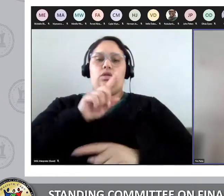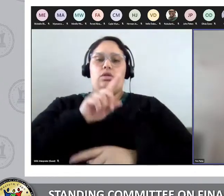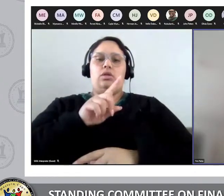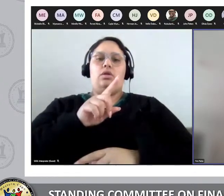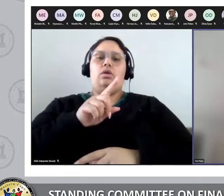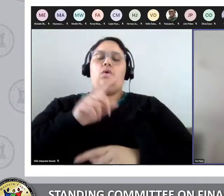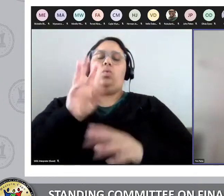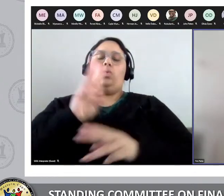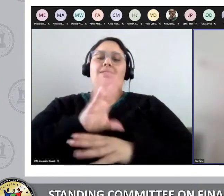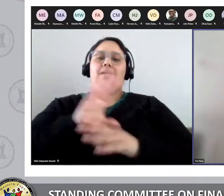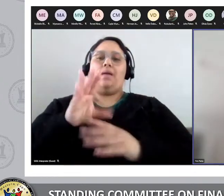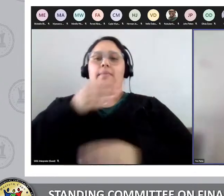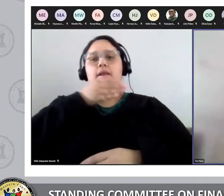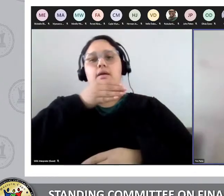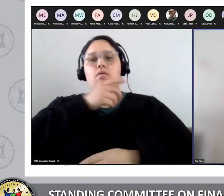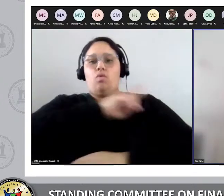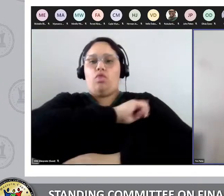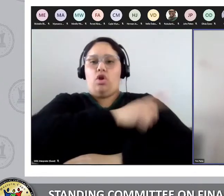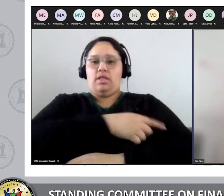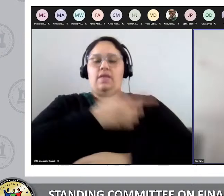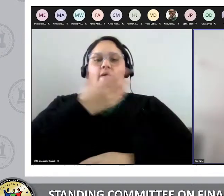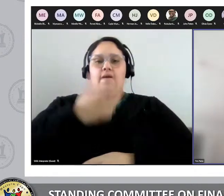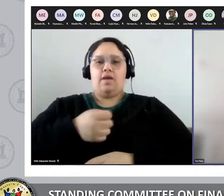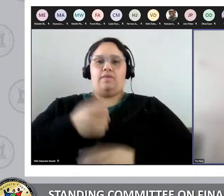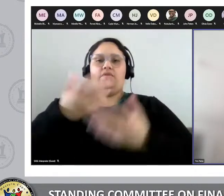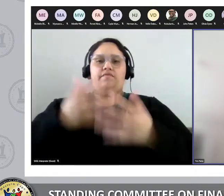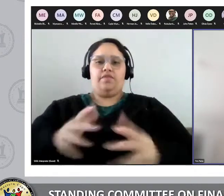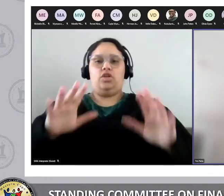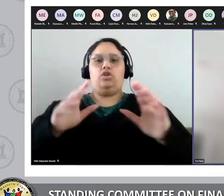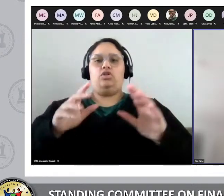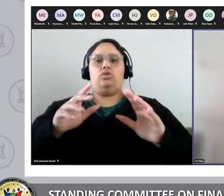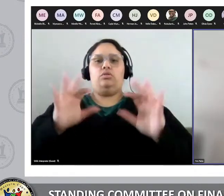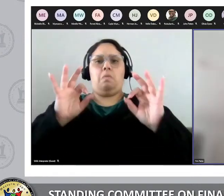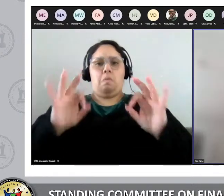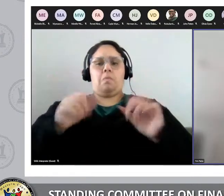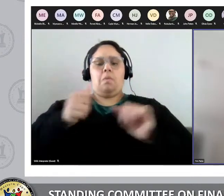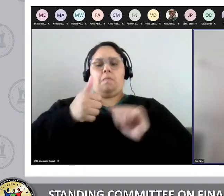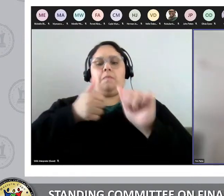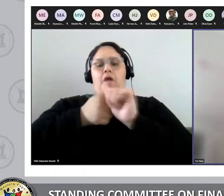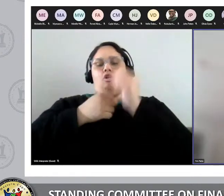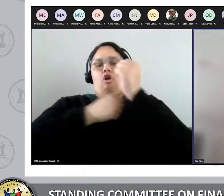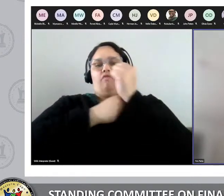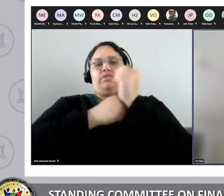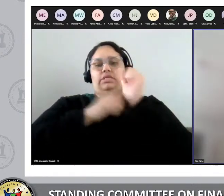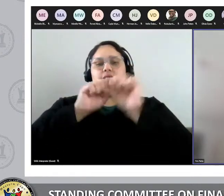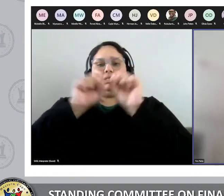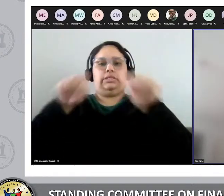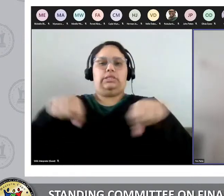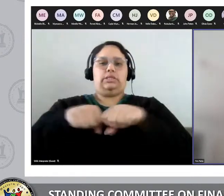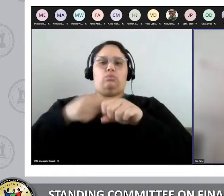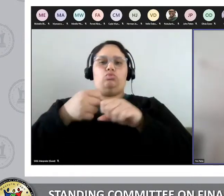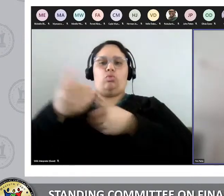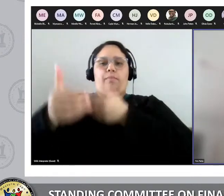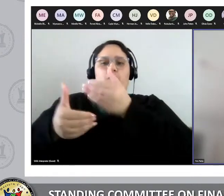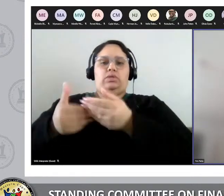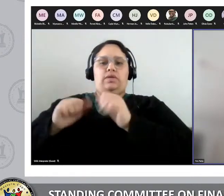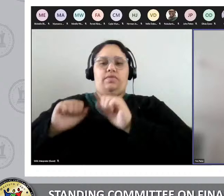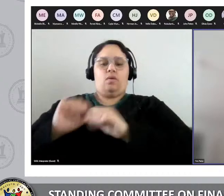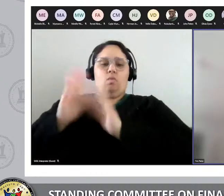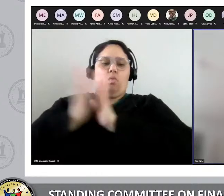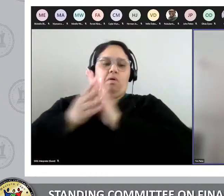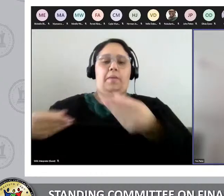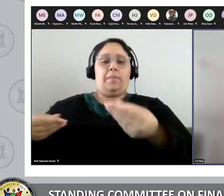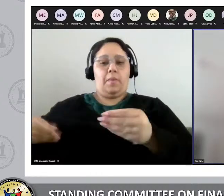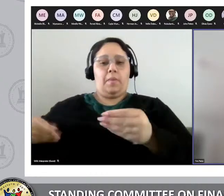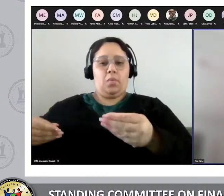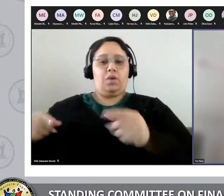Authority already had in place a sophisticated back office system for the processing of their of all the paperwork,